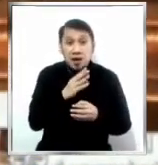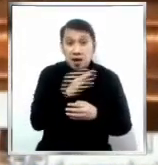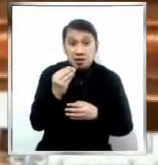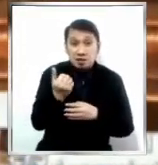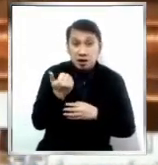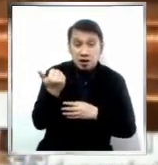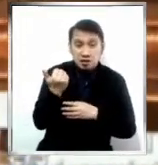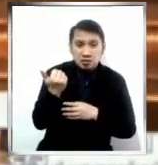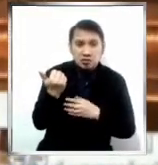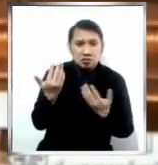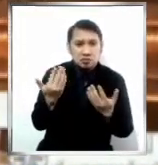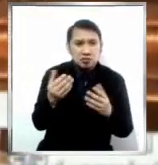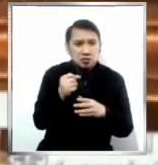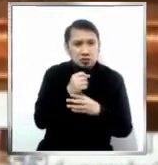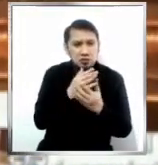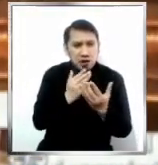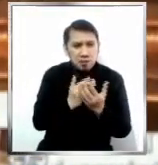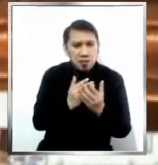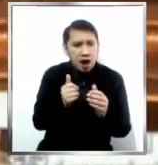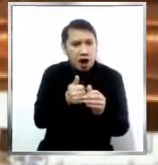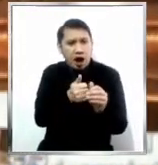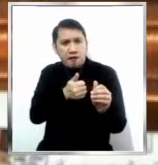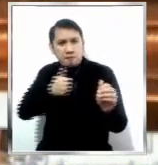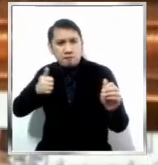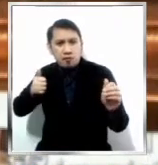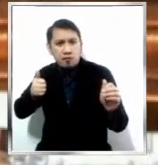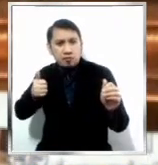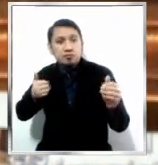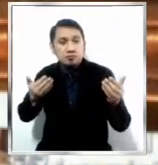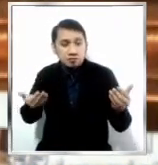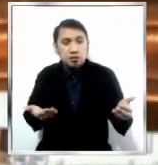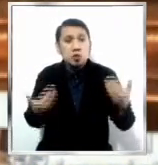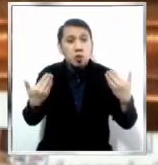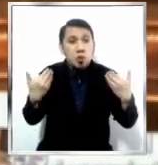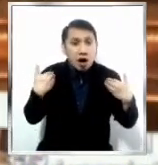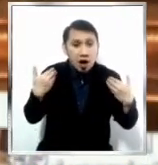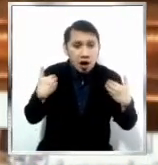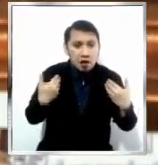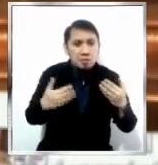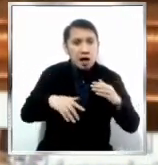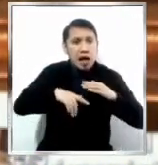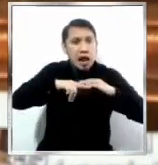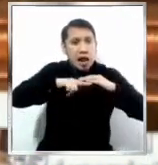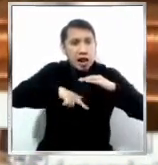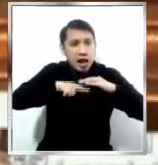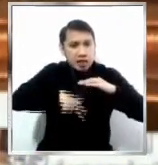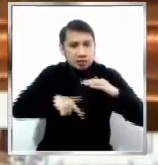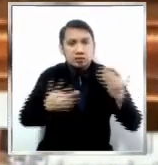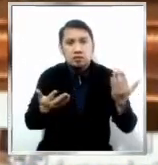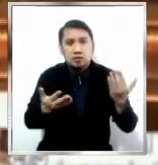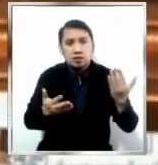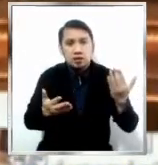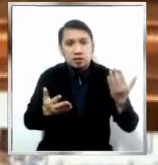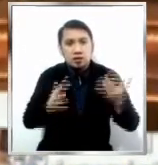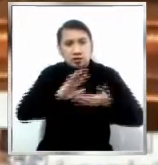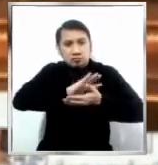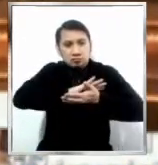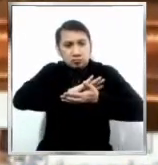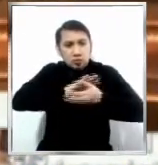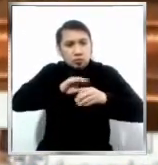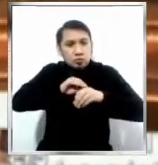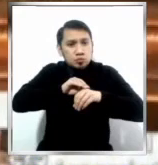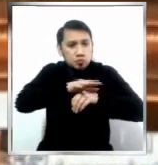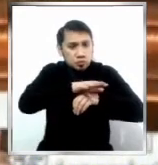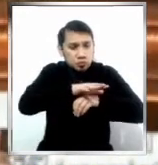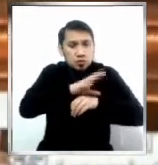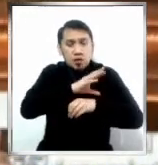umiwas. And so there were less COVID people and less people